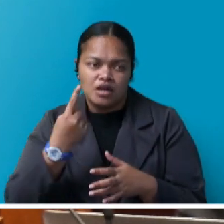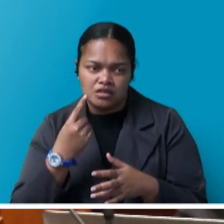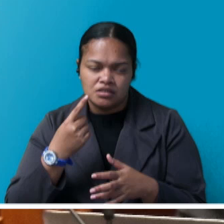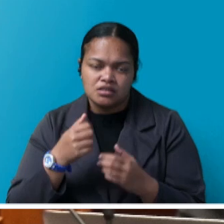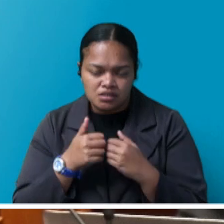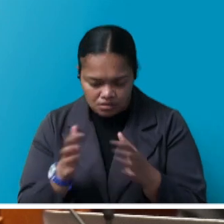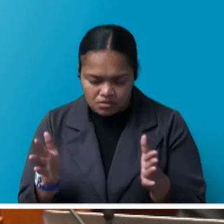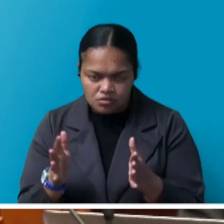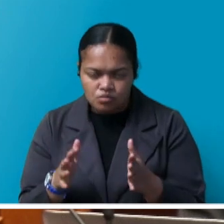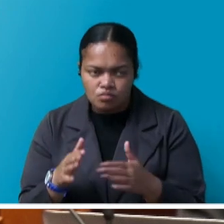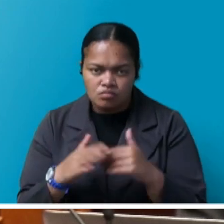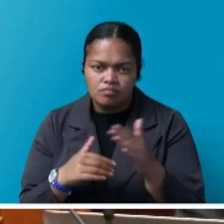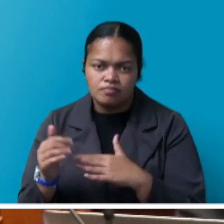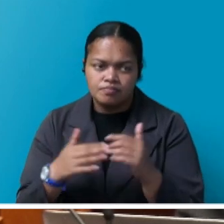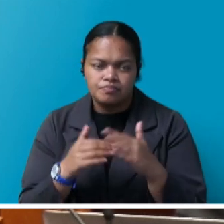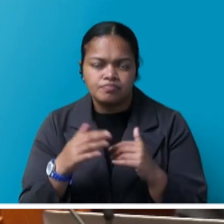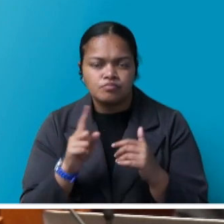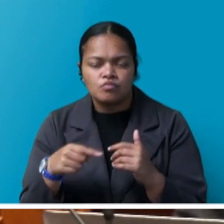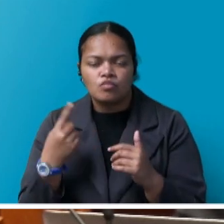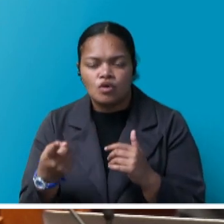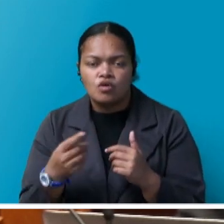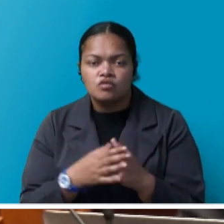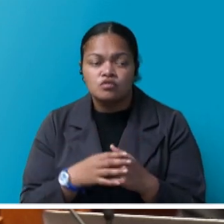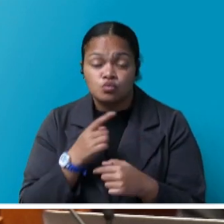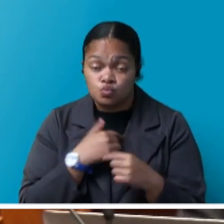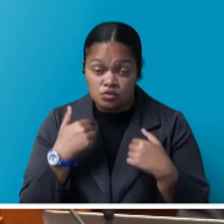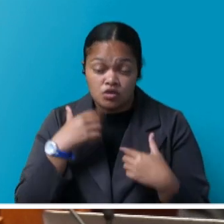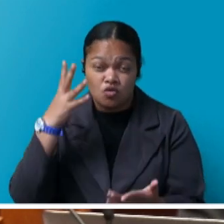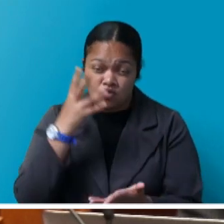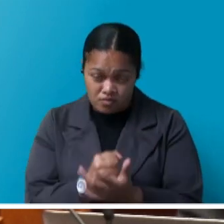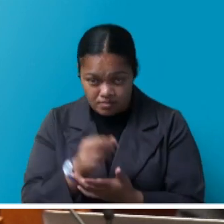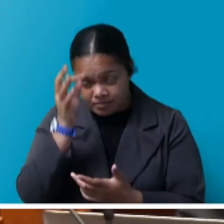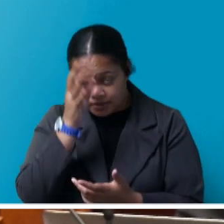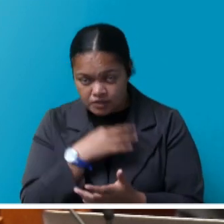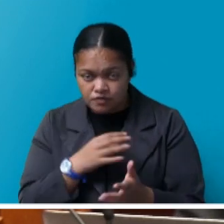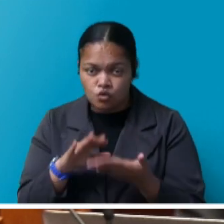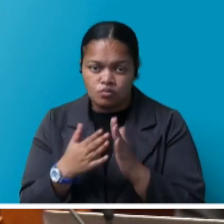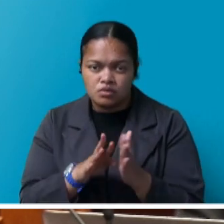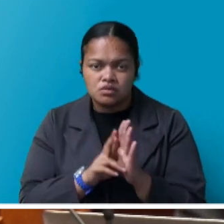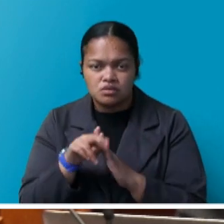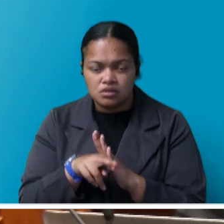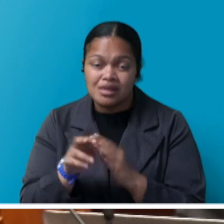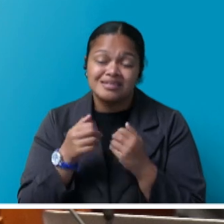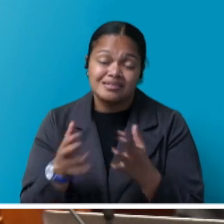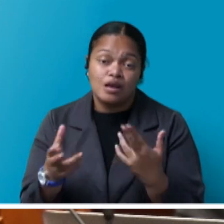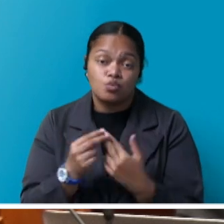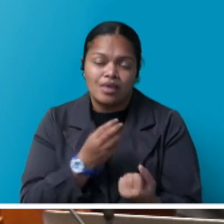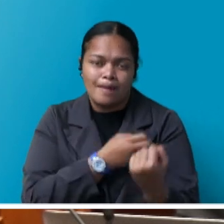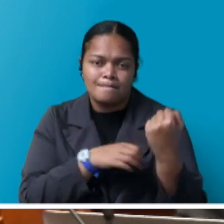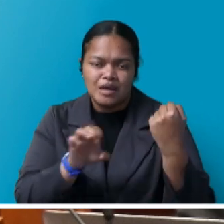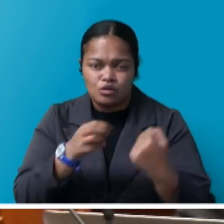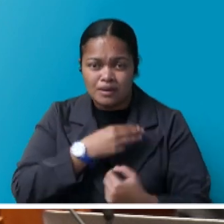start. Mr. Speaker, sir, we firmly believe that community resilience starts with empowerment. Our ministry